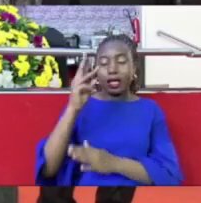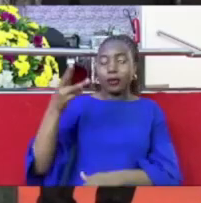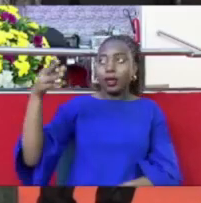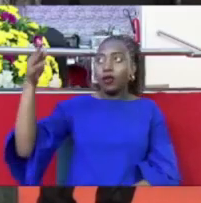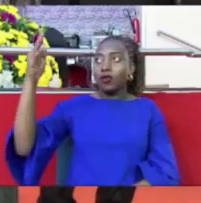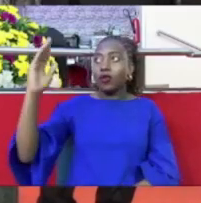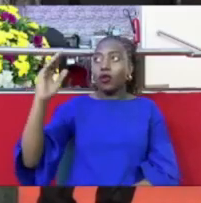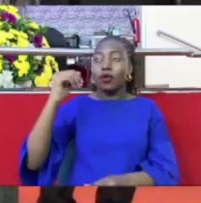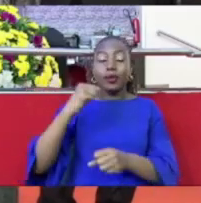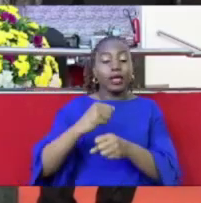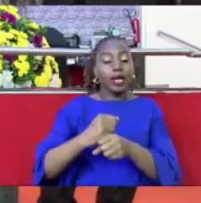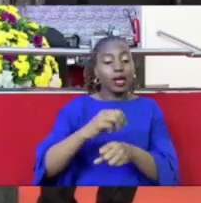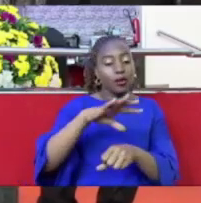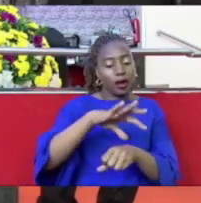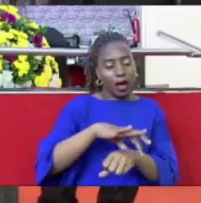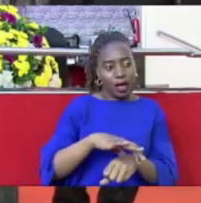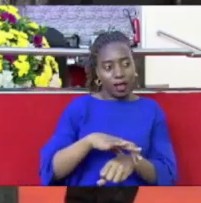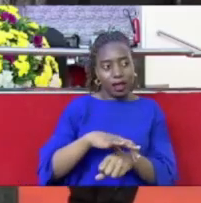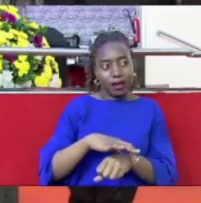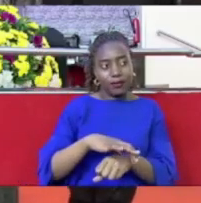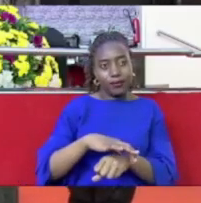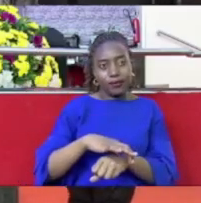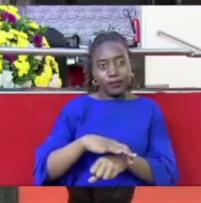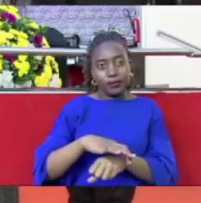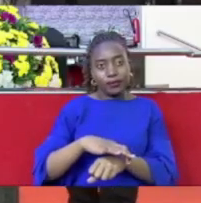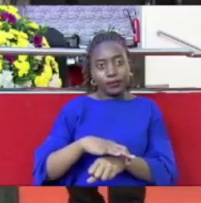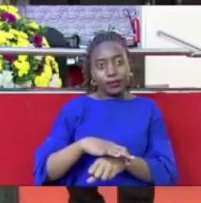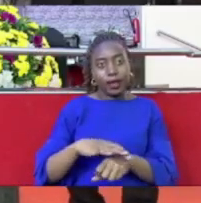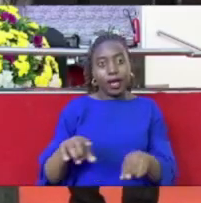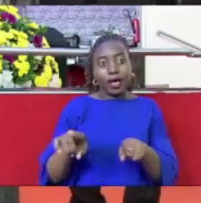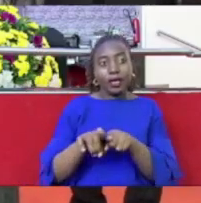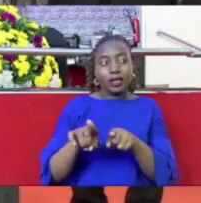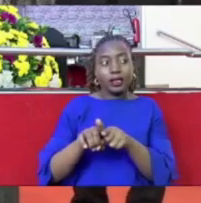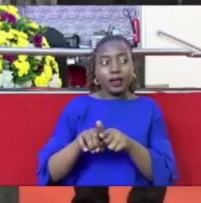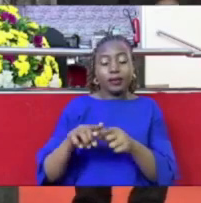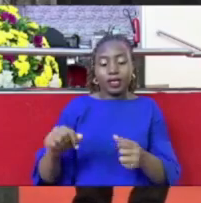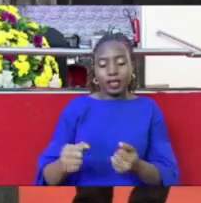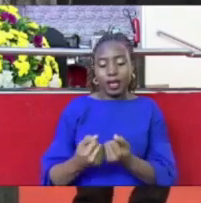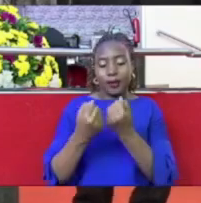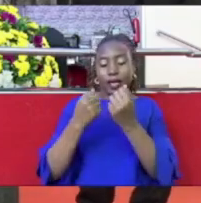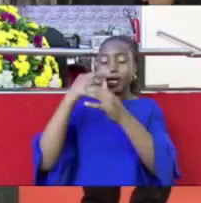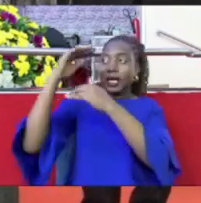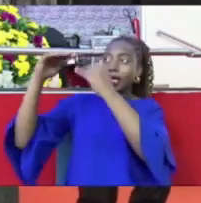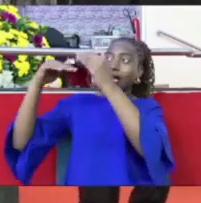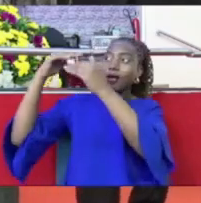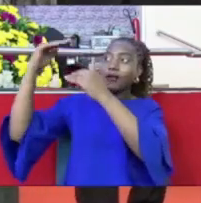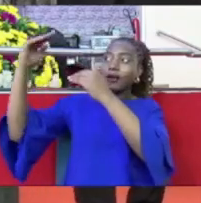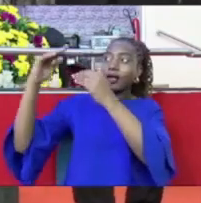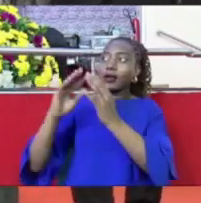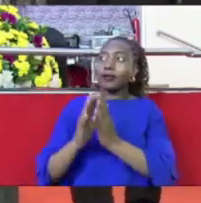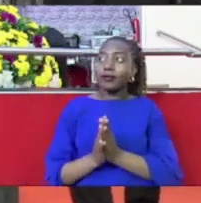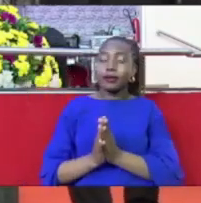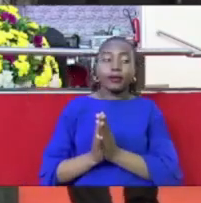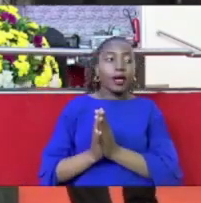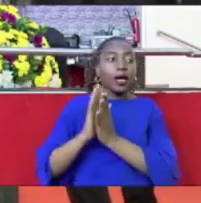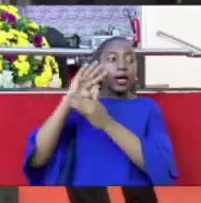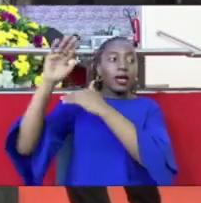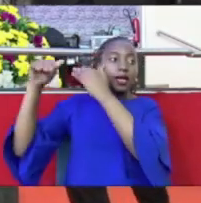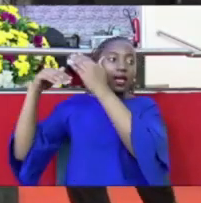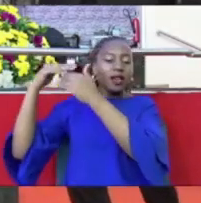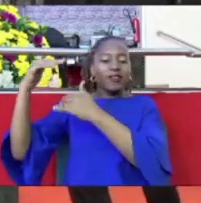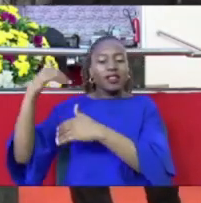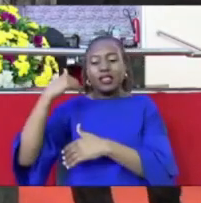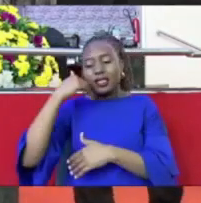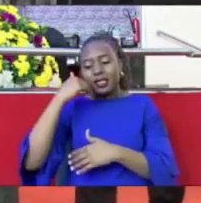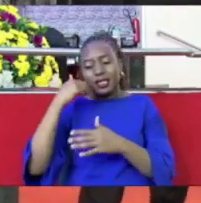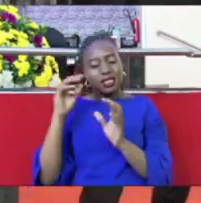earth uombe kwamba mapenzi yake yatimike hapa duniani as it is happening in heaven kama ilivyo pale binguni. In heaven there is no sickness pale